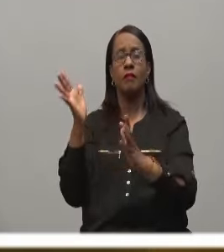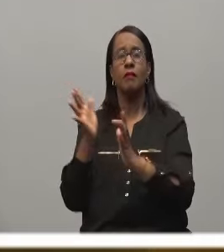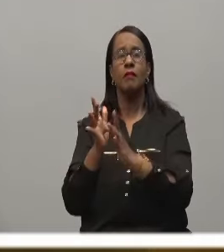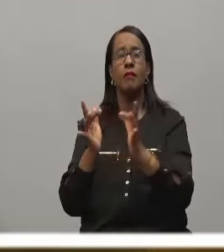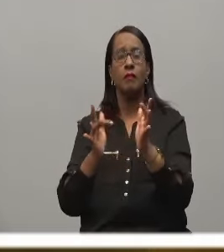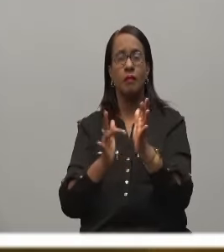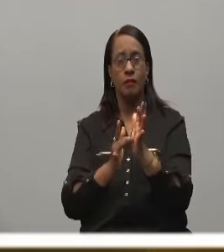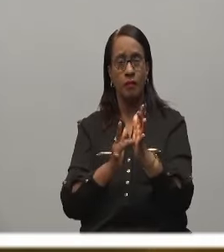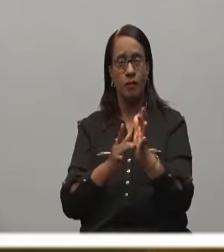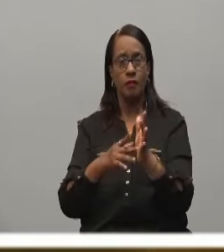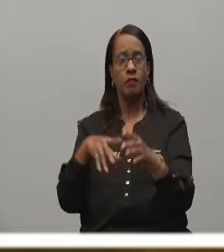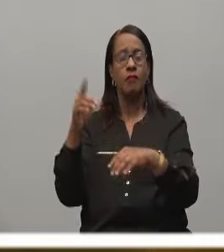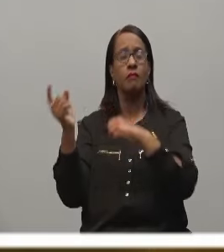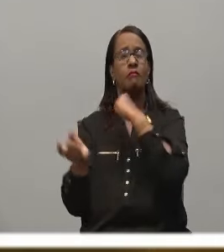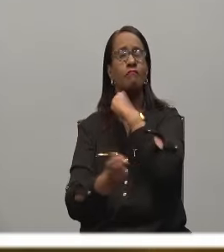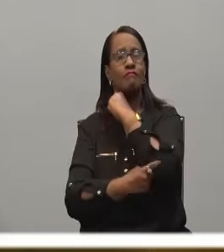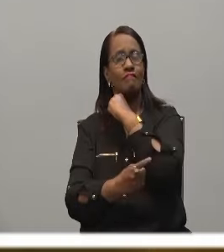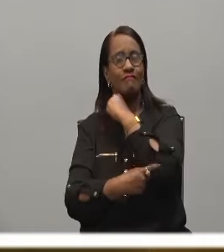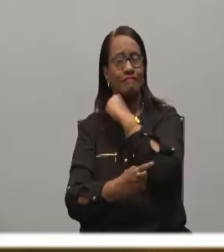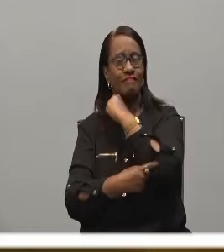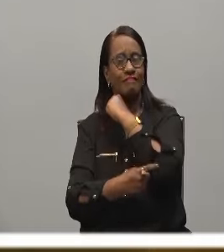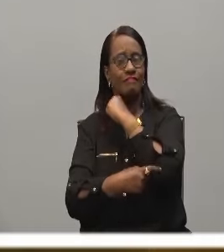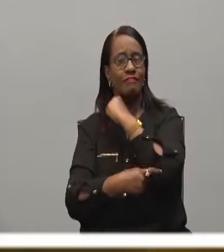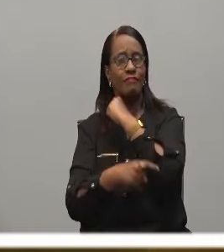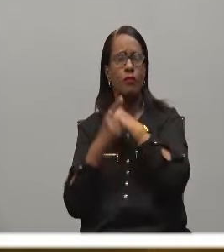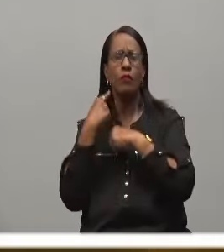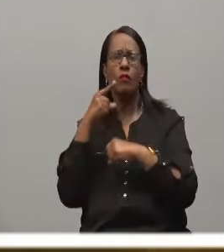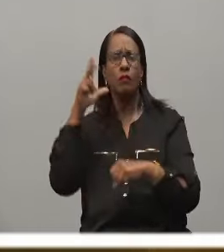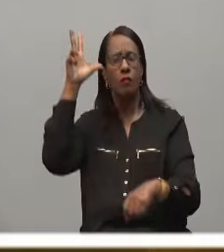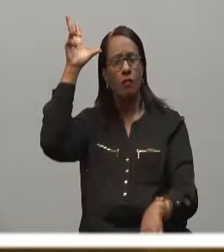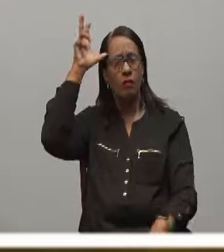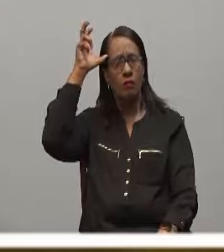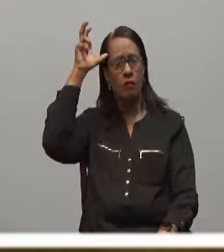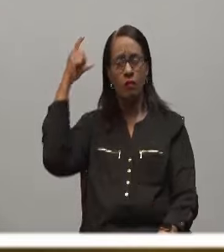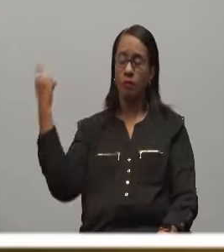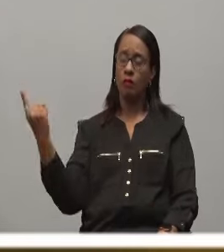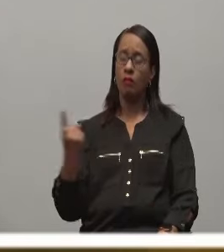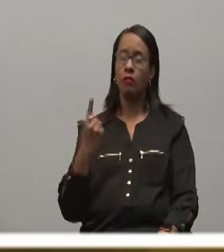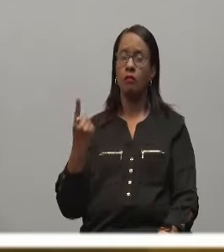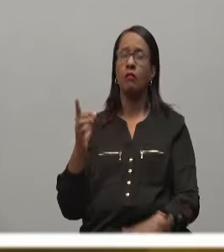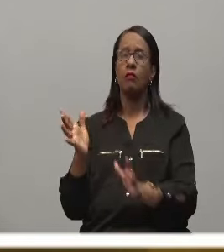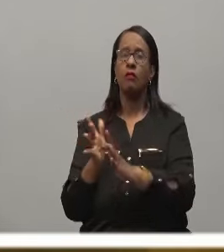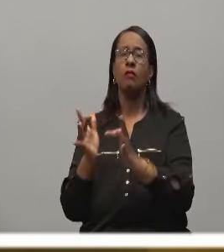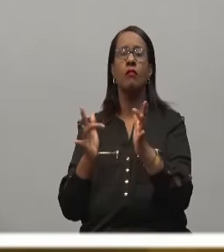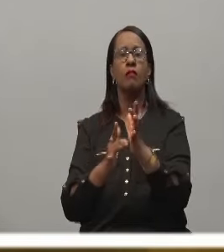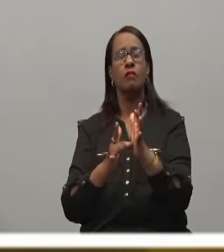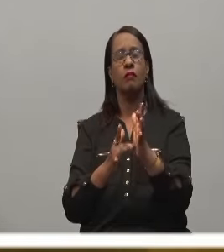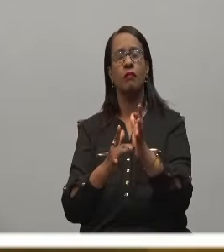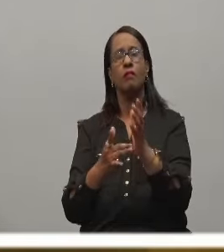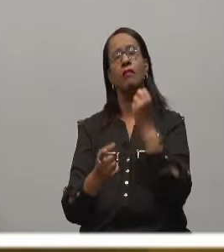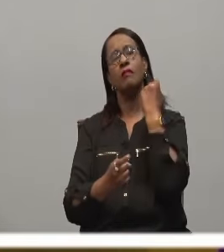Tempted by Satan. And now you understand everything you need to know about Lent.